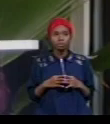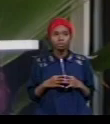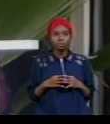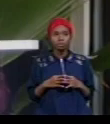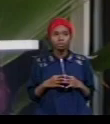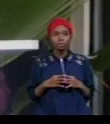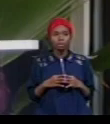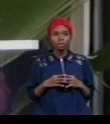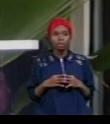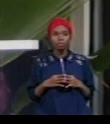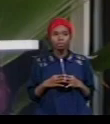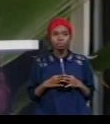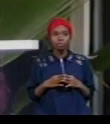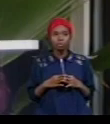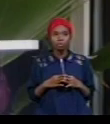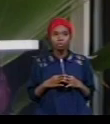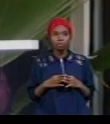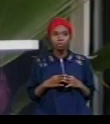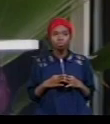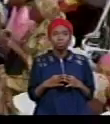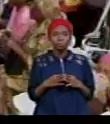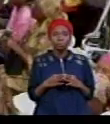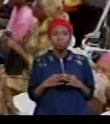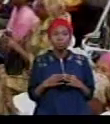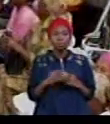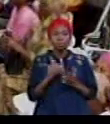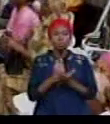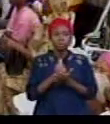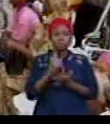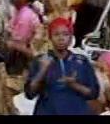you, in Jesus' name.